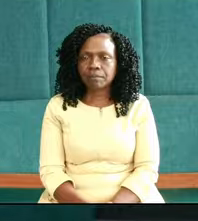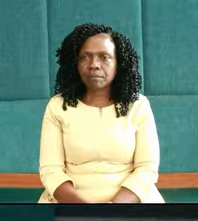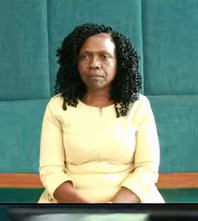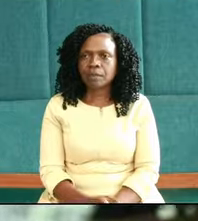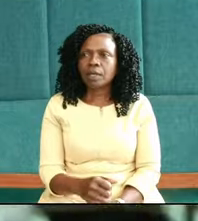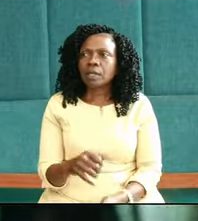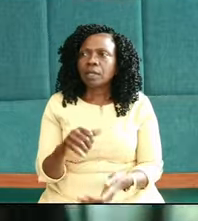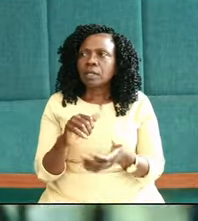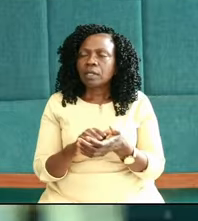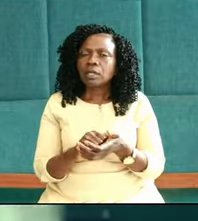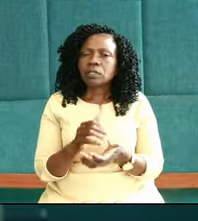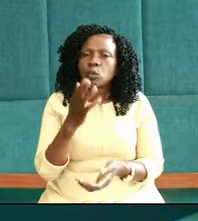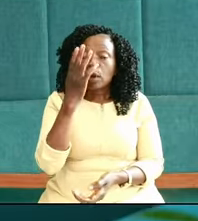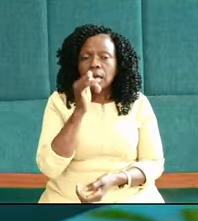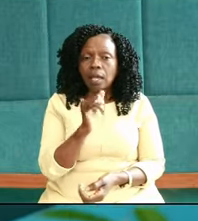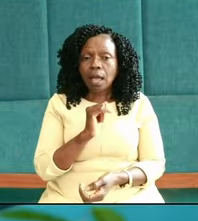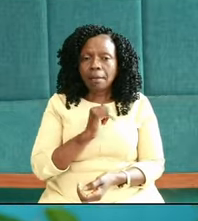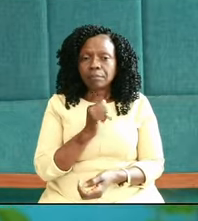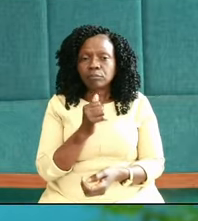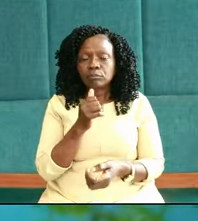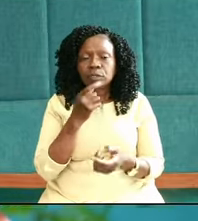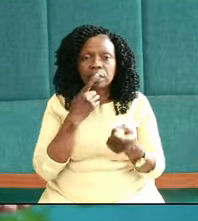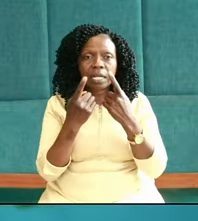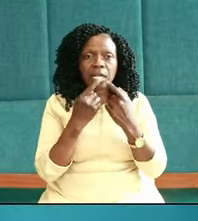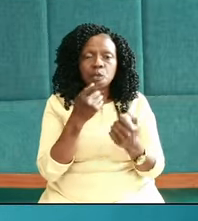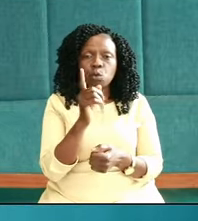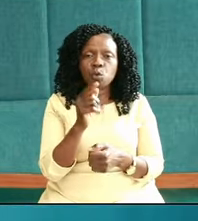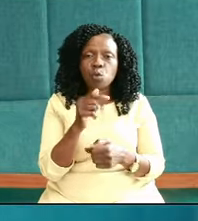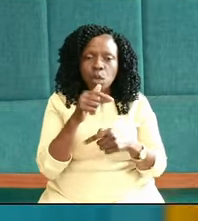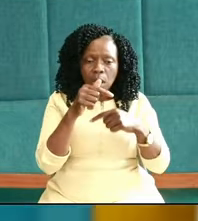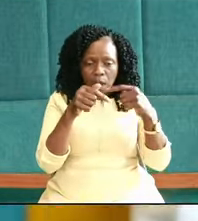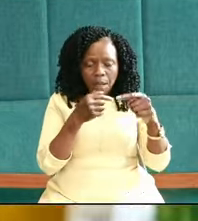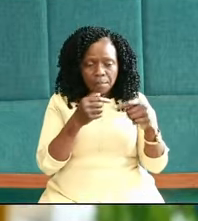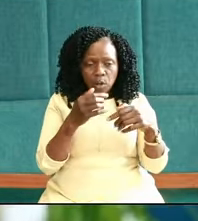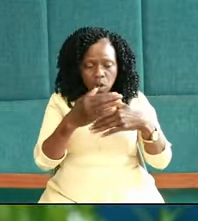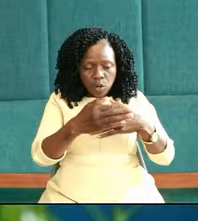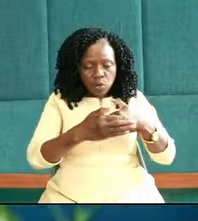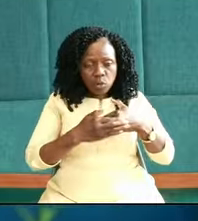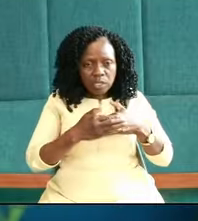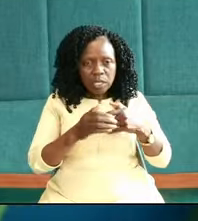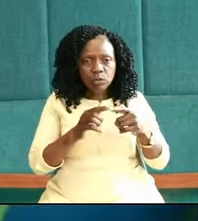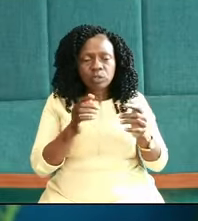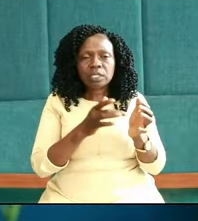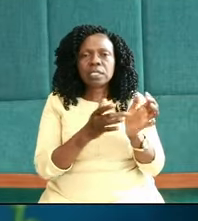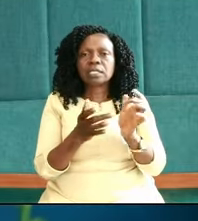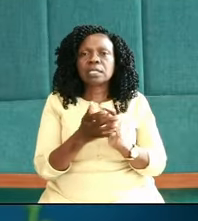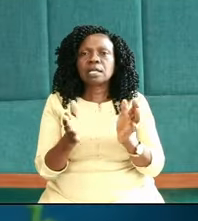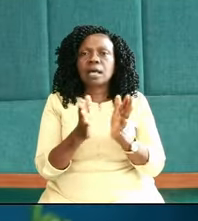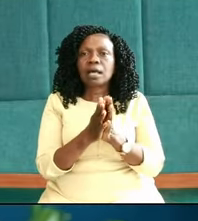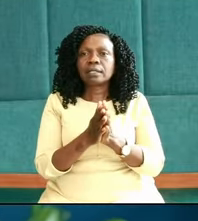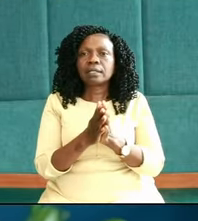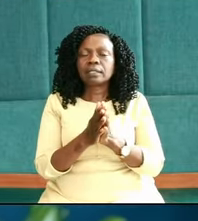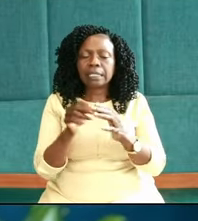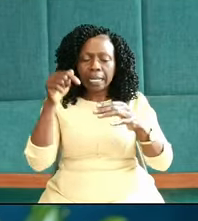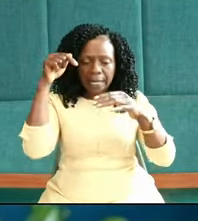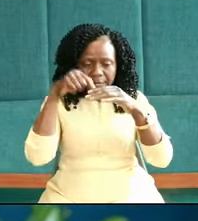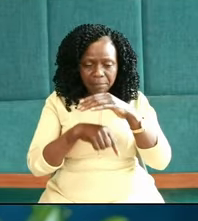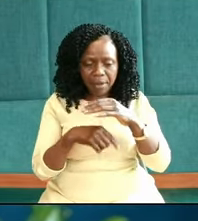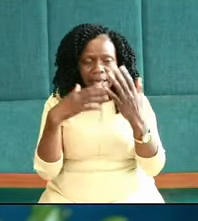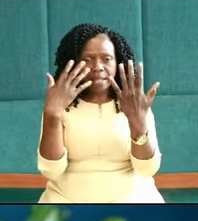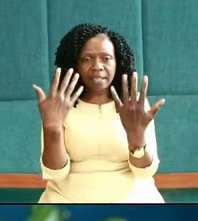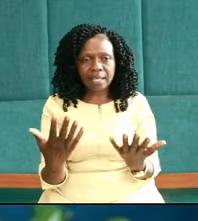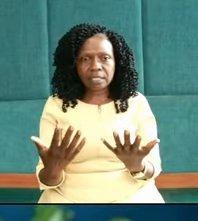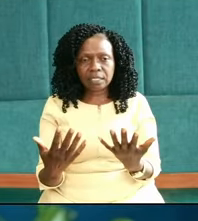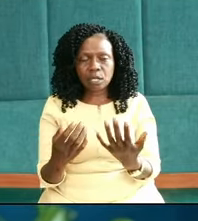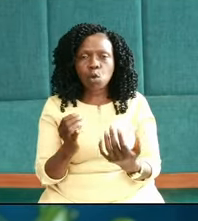That is why I'm telling you, come closer to Jesus, and the deeper things